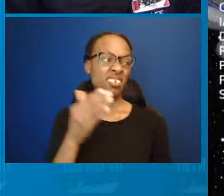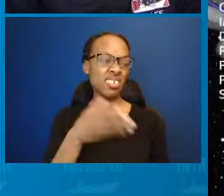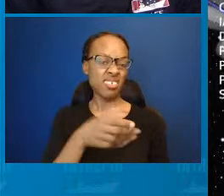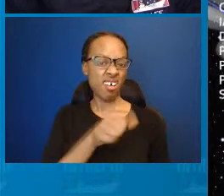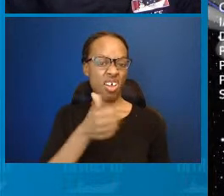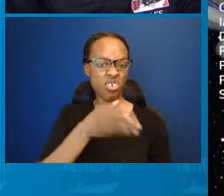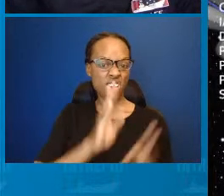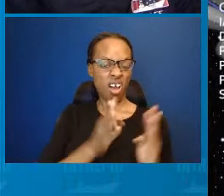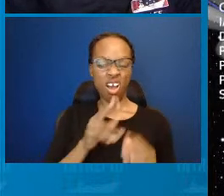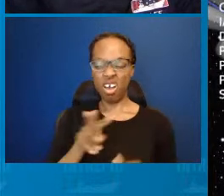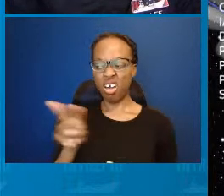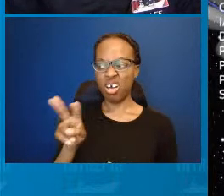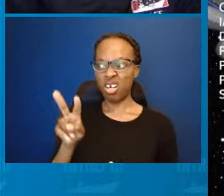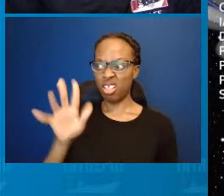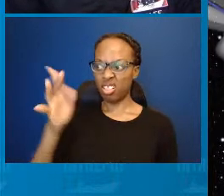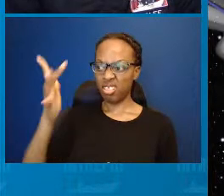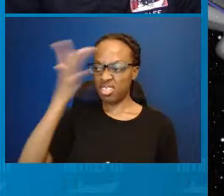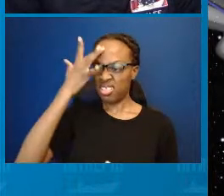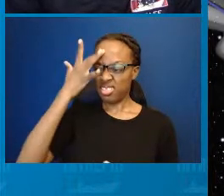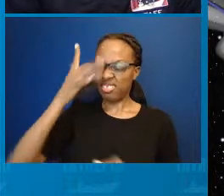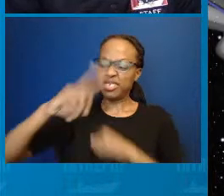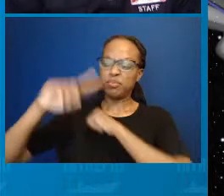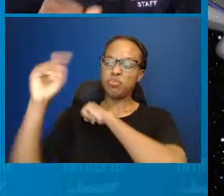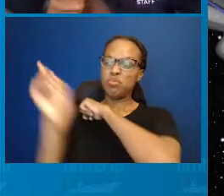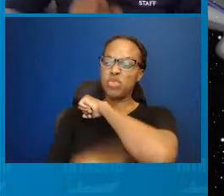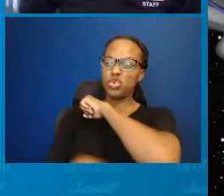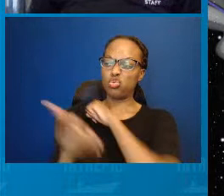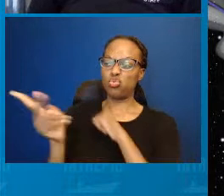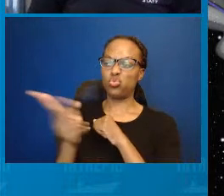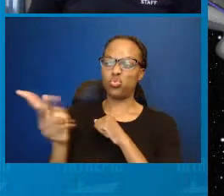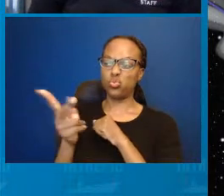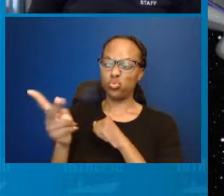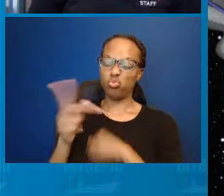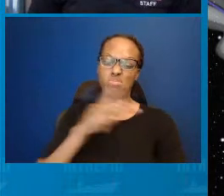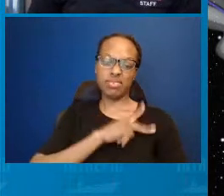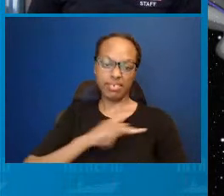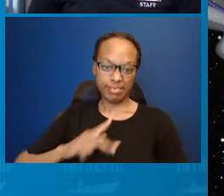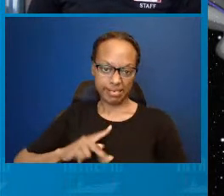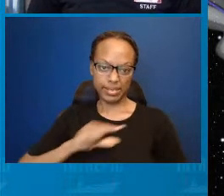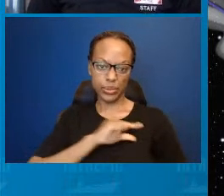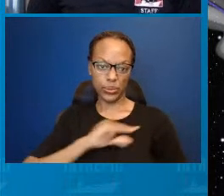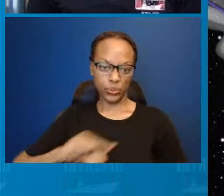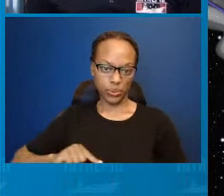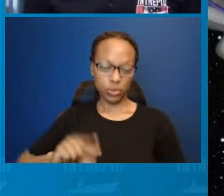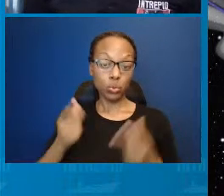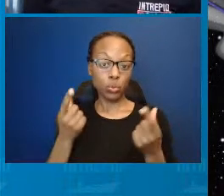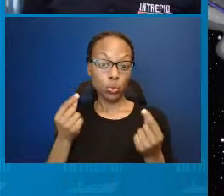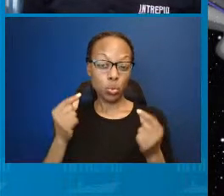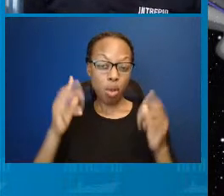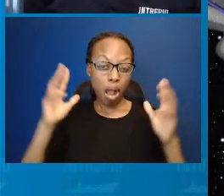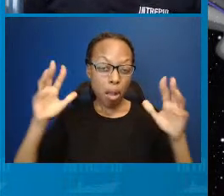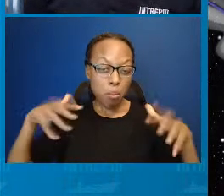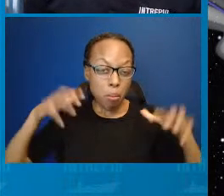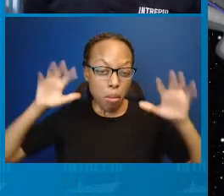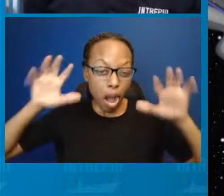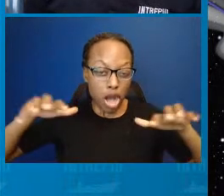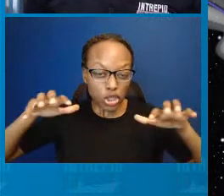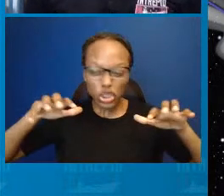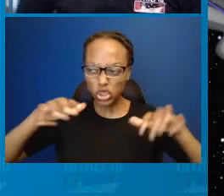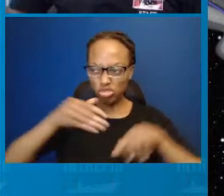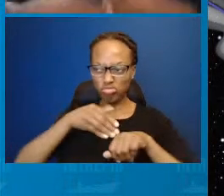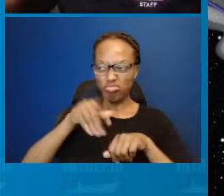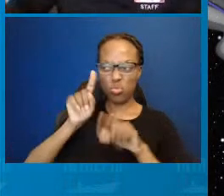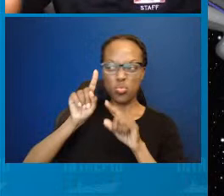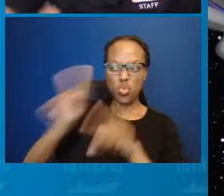So what they decided to do was they decided to send a monster to destroy their kingdom,